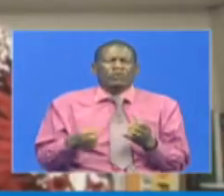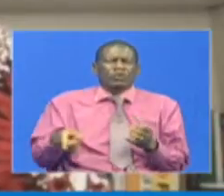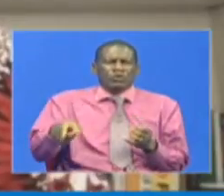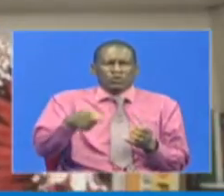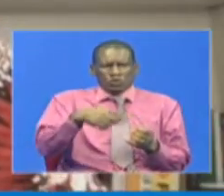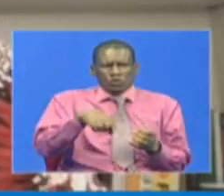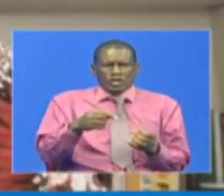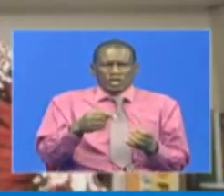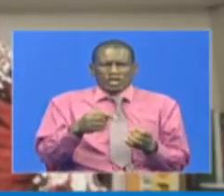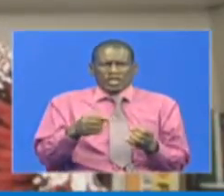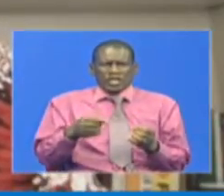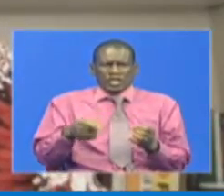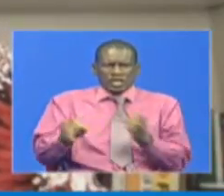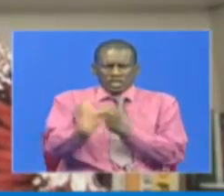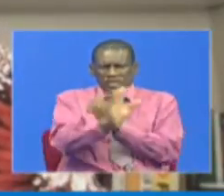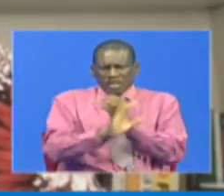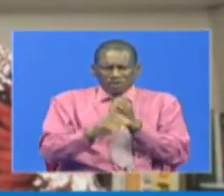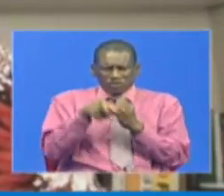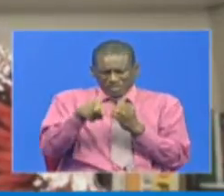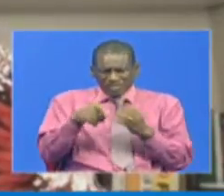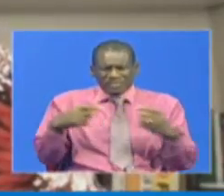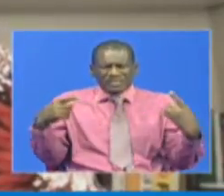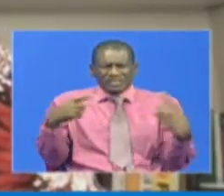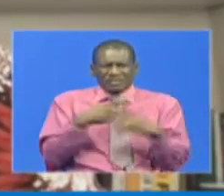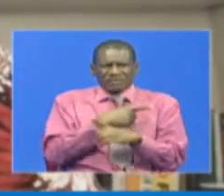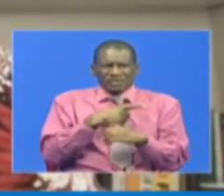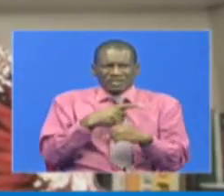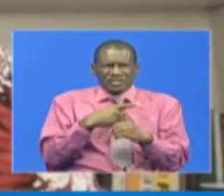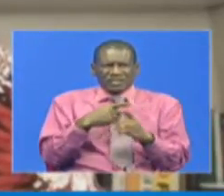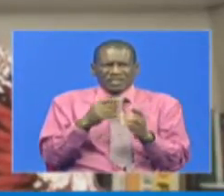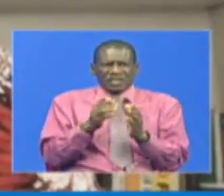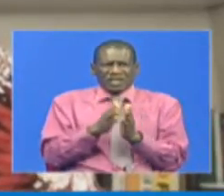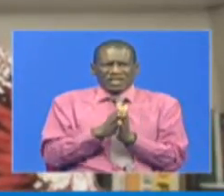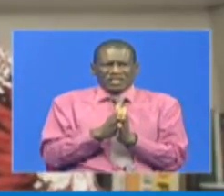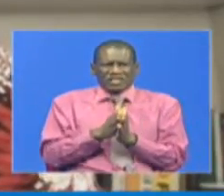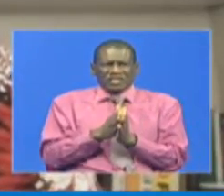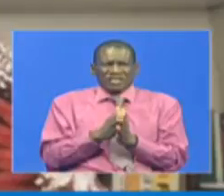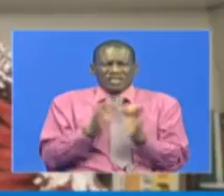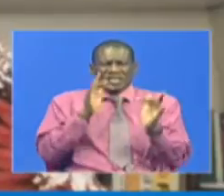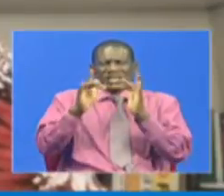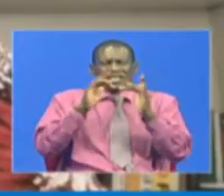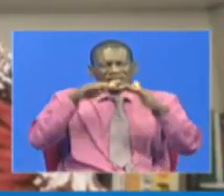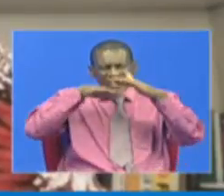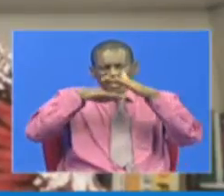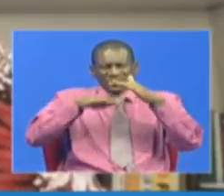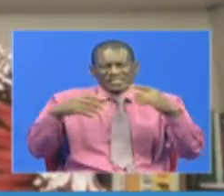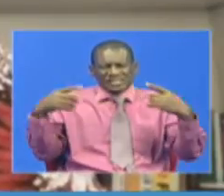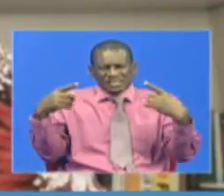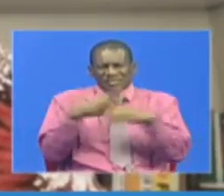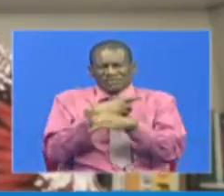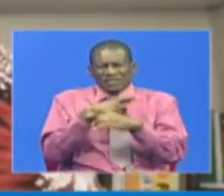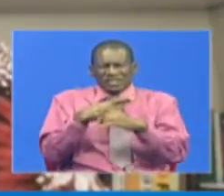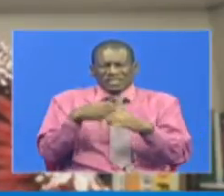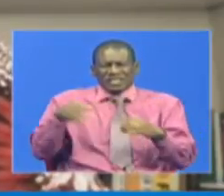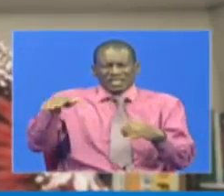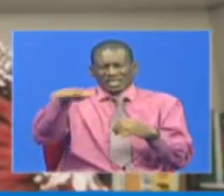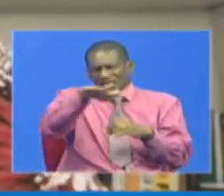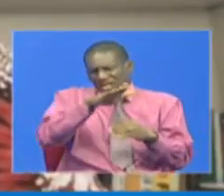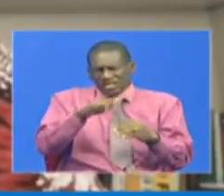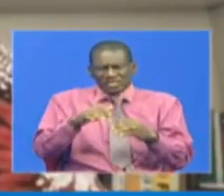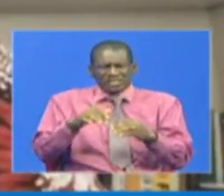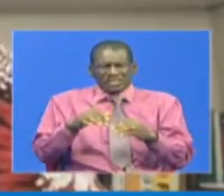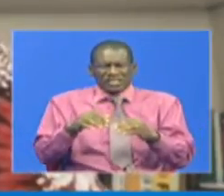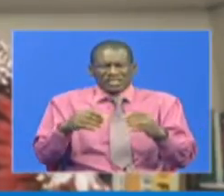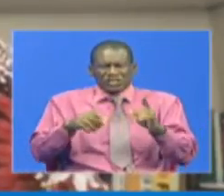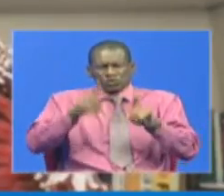Obviously the country is very different, and internet access is very different across the country, so we